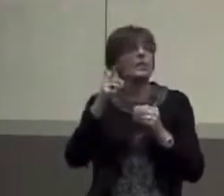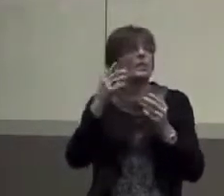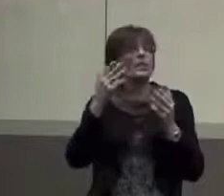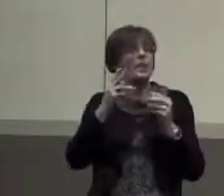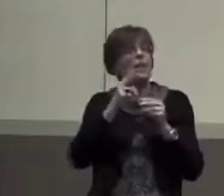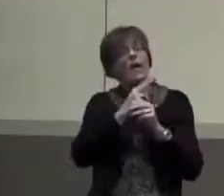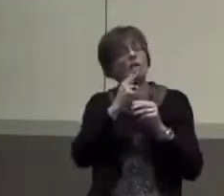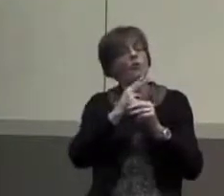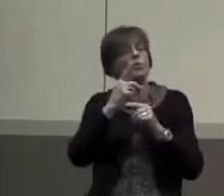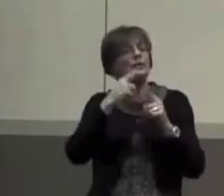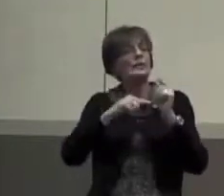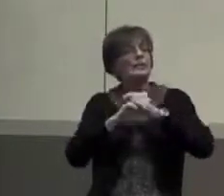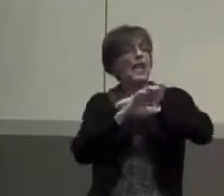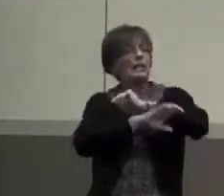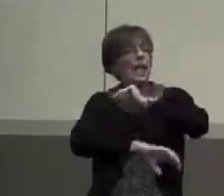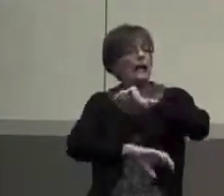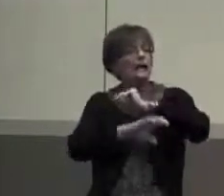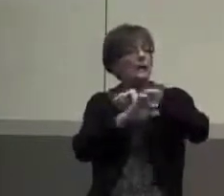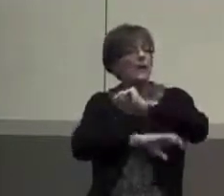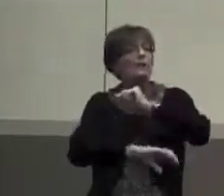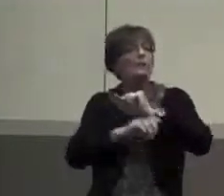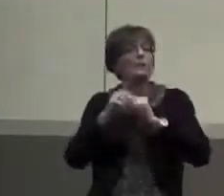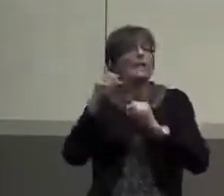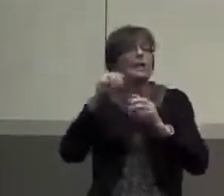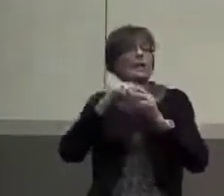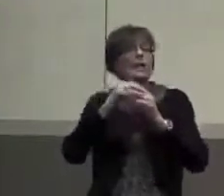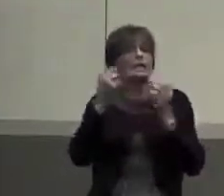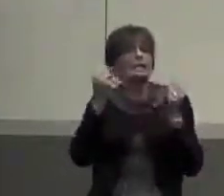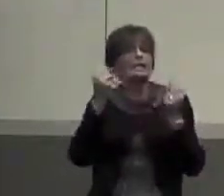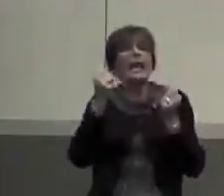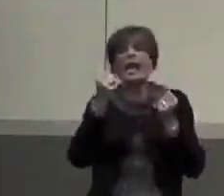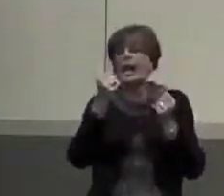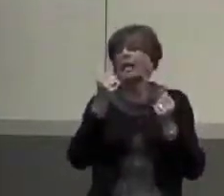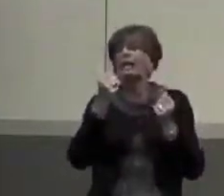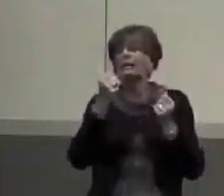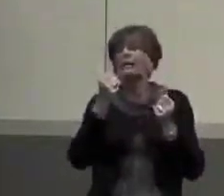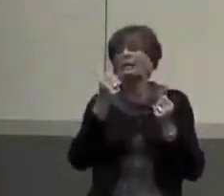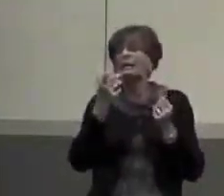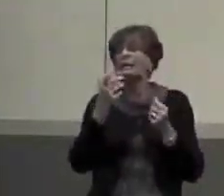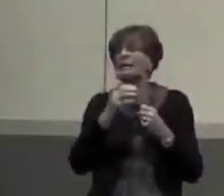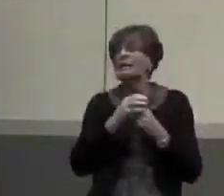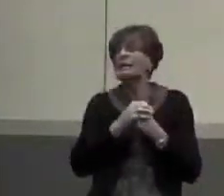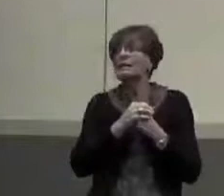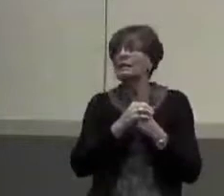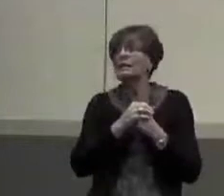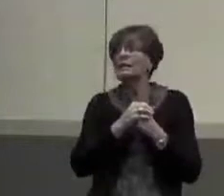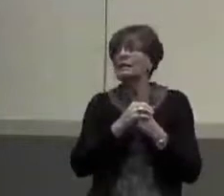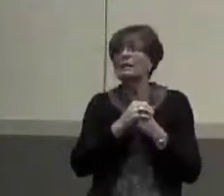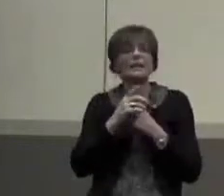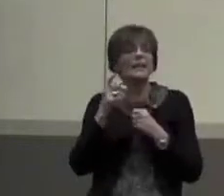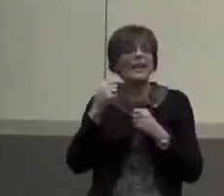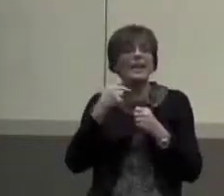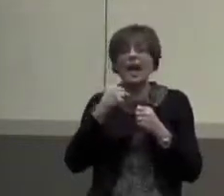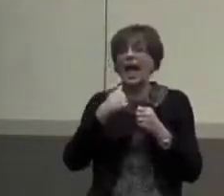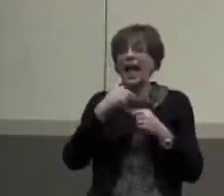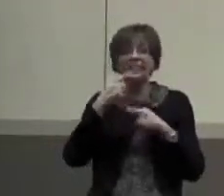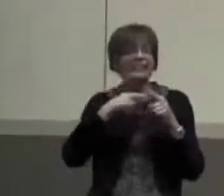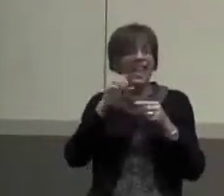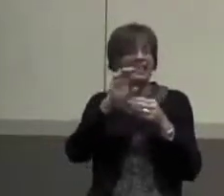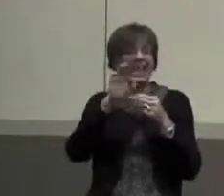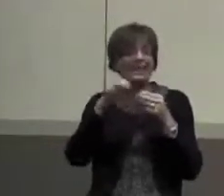consequence, so even in sign language it implies a punishment. I sign consequence differently. How do you sign